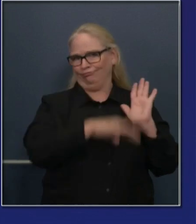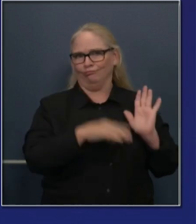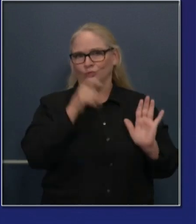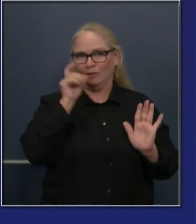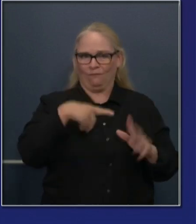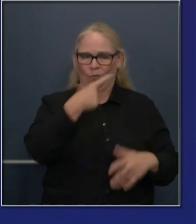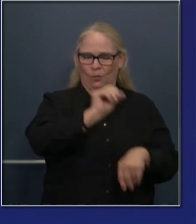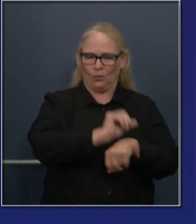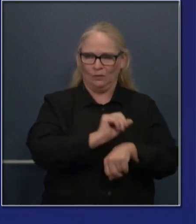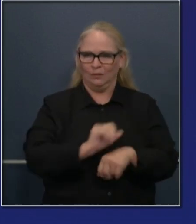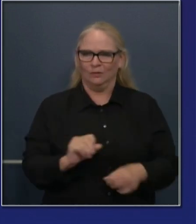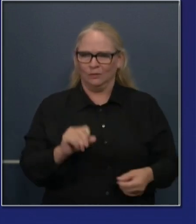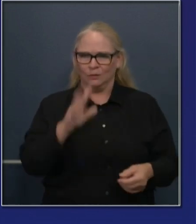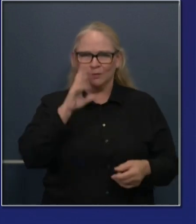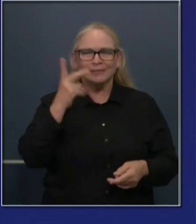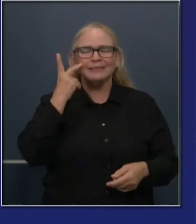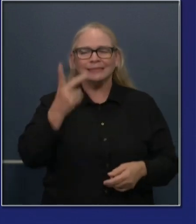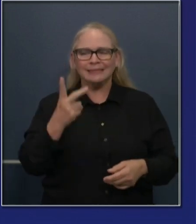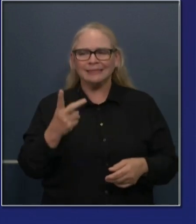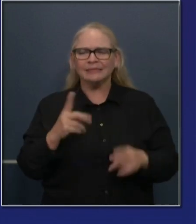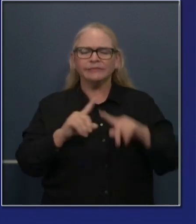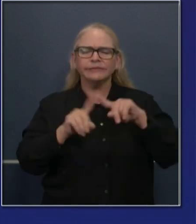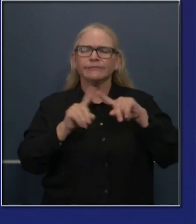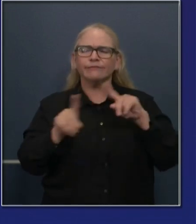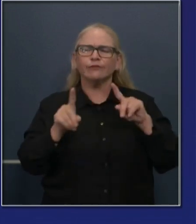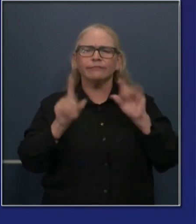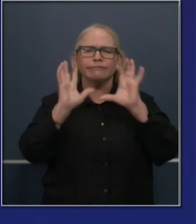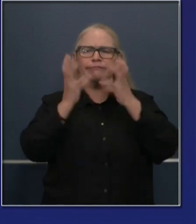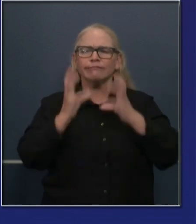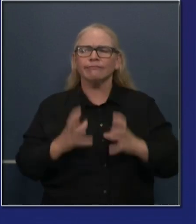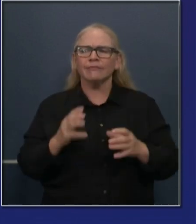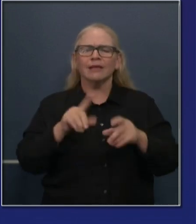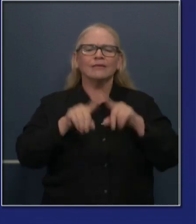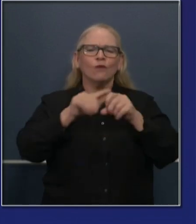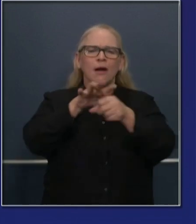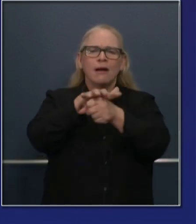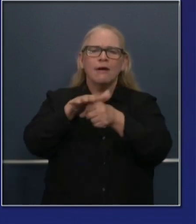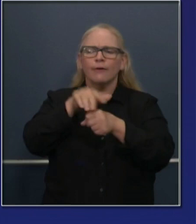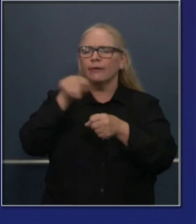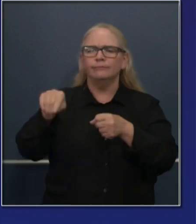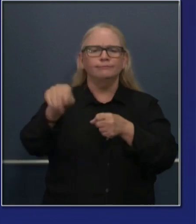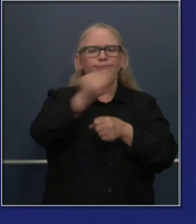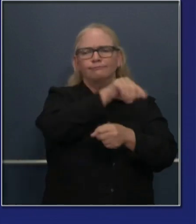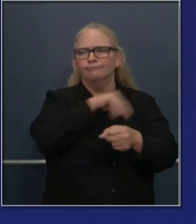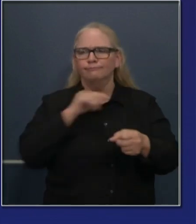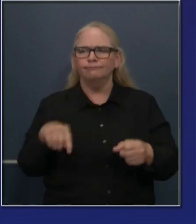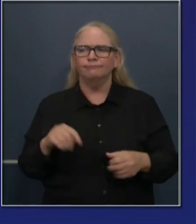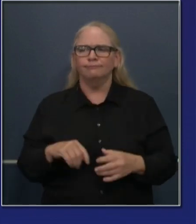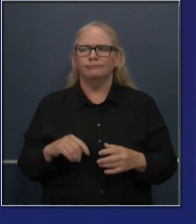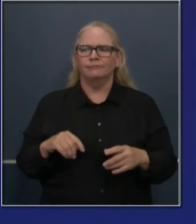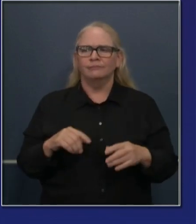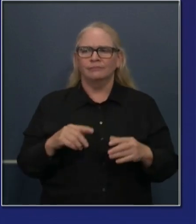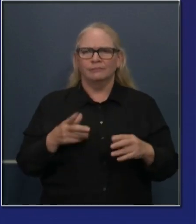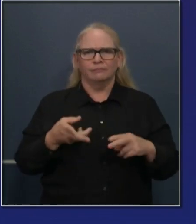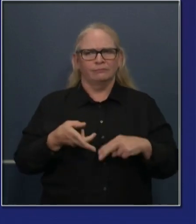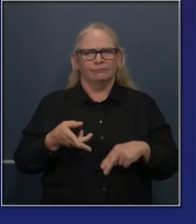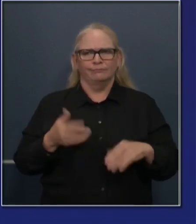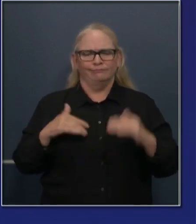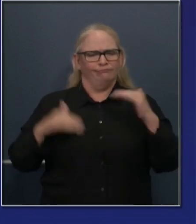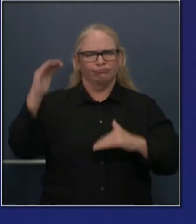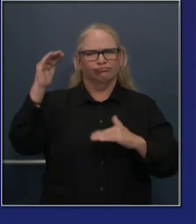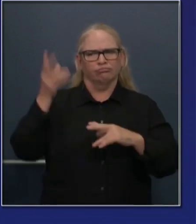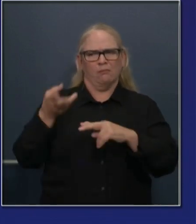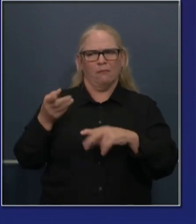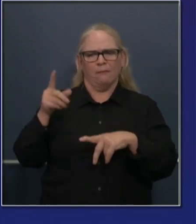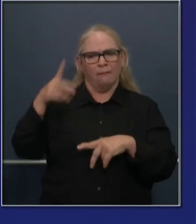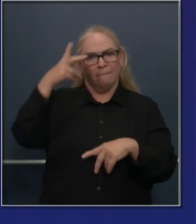you'll see in certain sectors of our economy, are disproportionately represented in the Latino community, in the Black and Asian community.